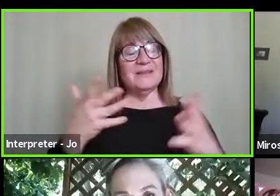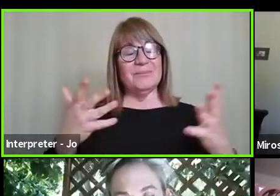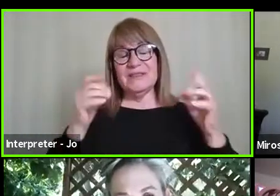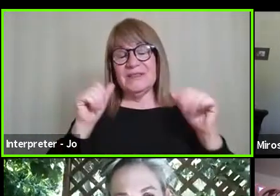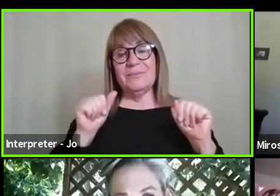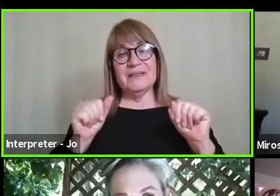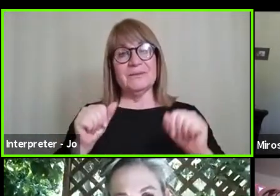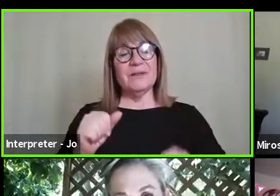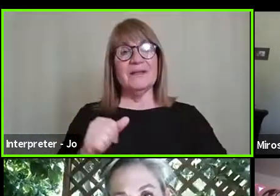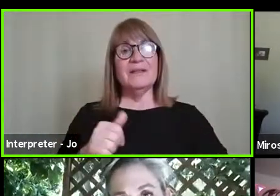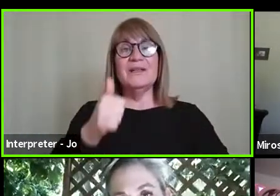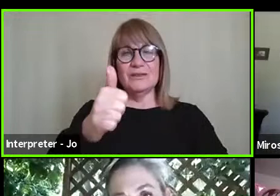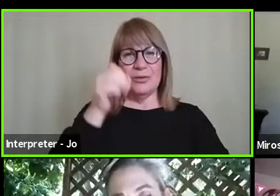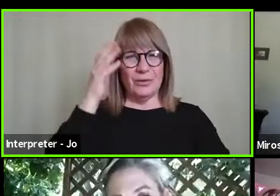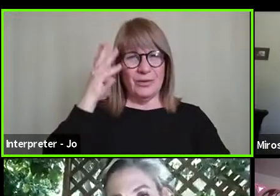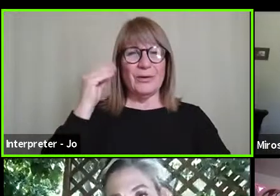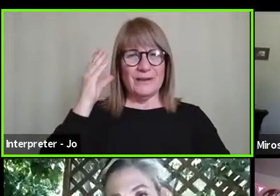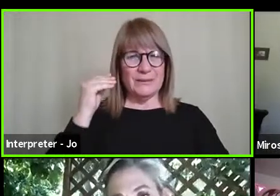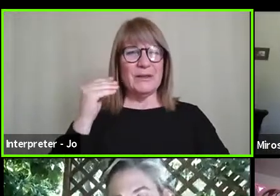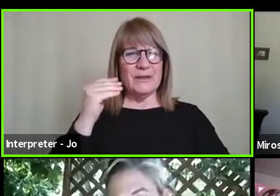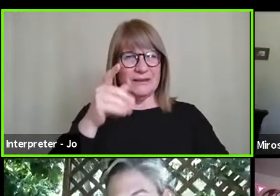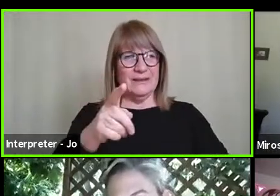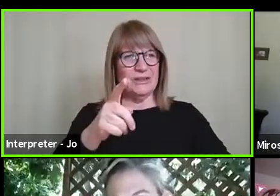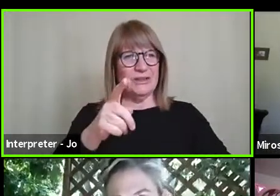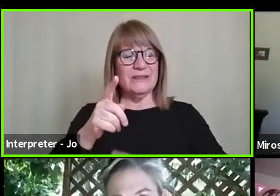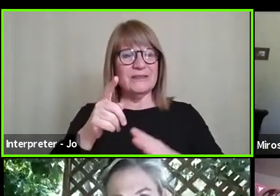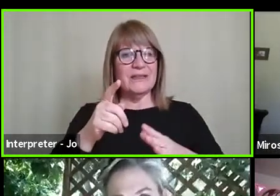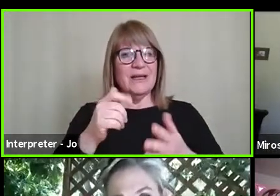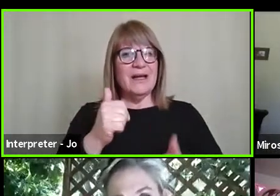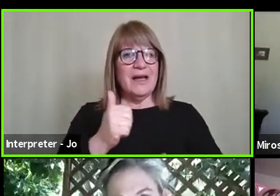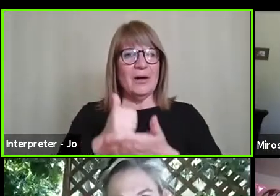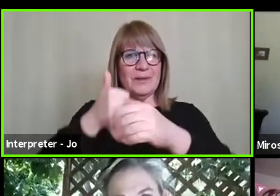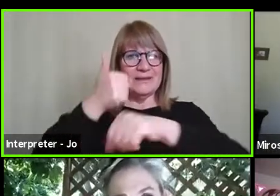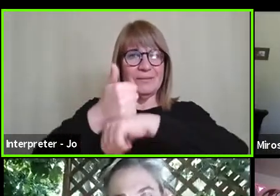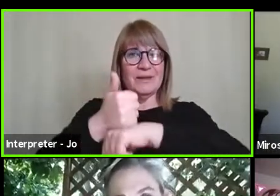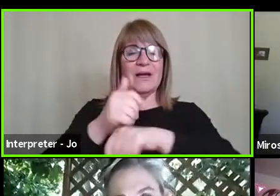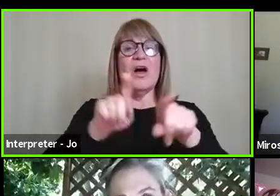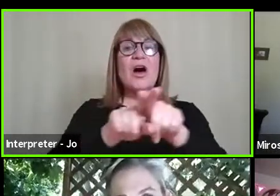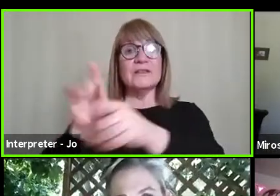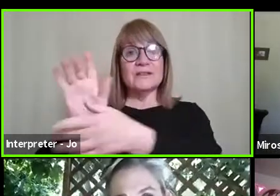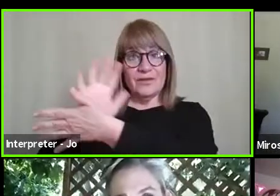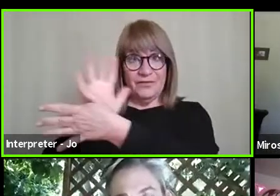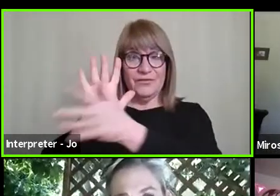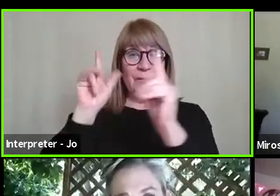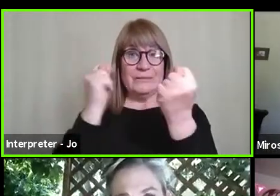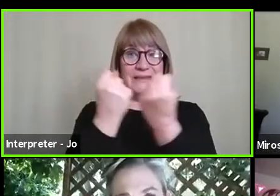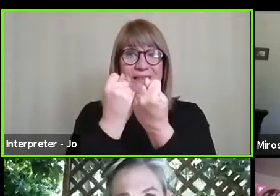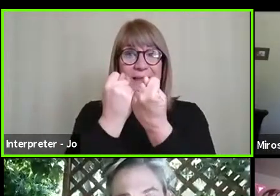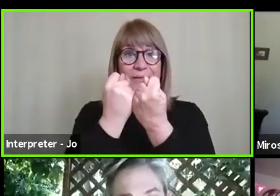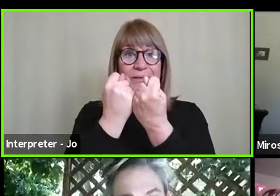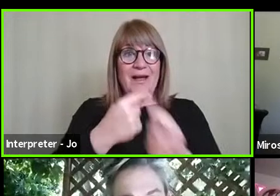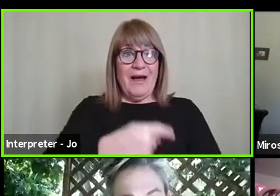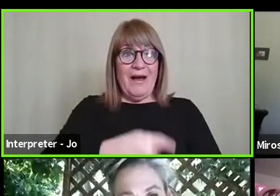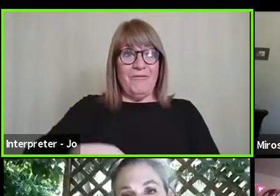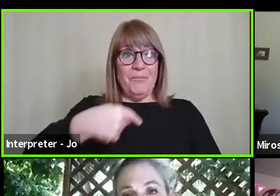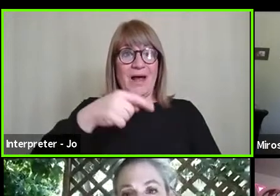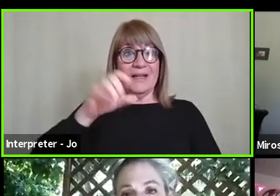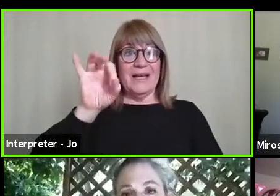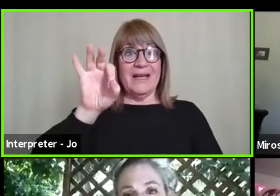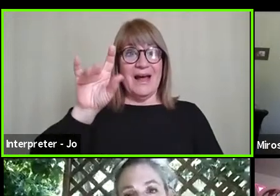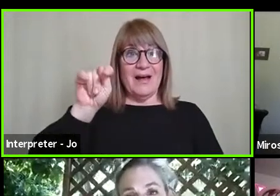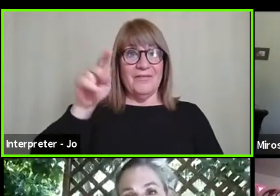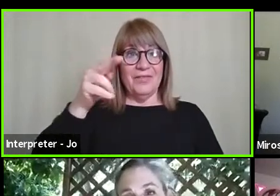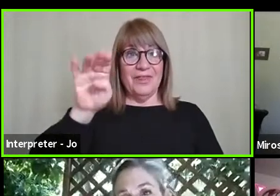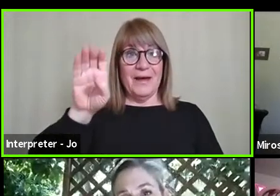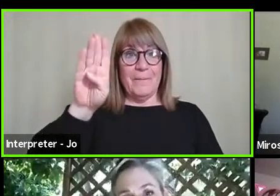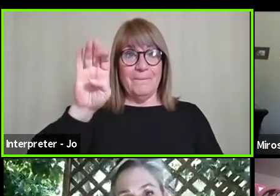experiences she's putting that together and then also the belly of the beast film team has been really helpful i mean one of the things we were able to do the last